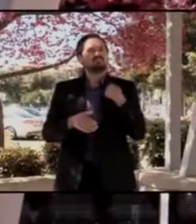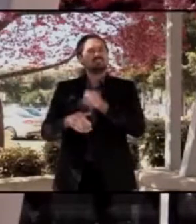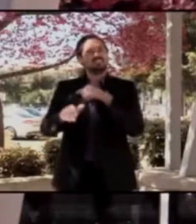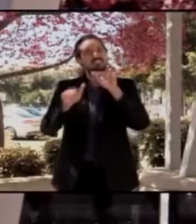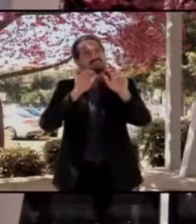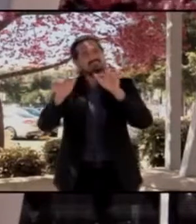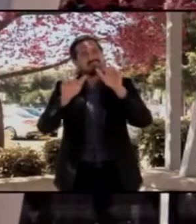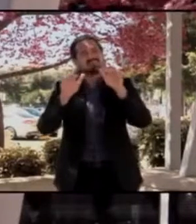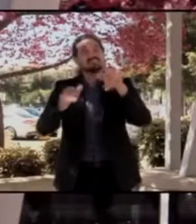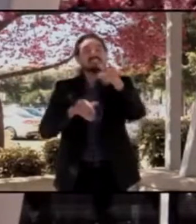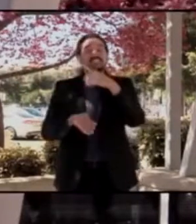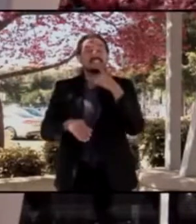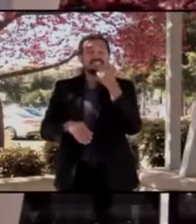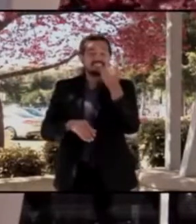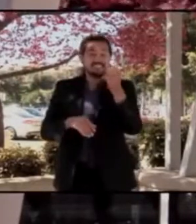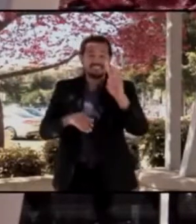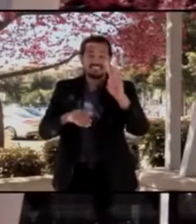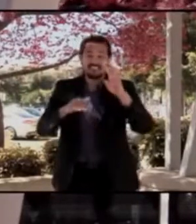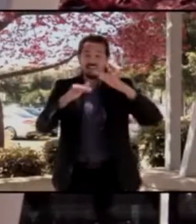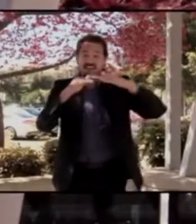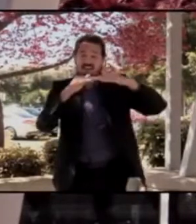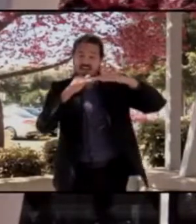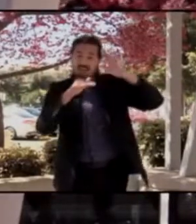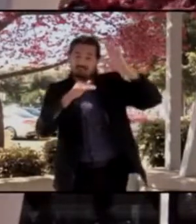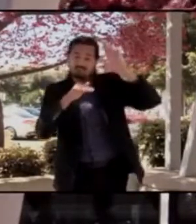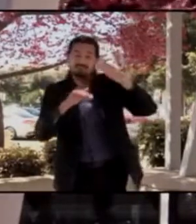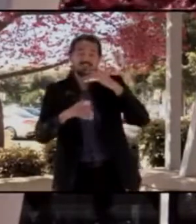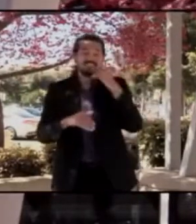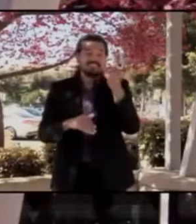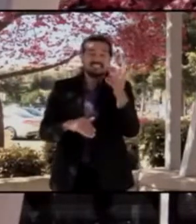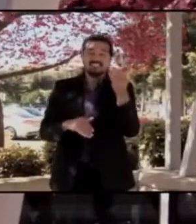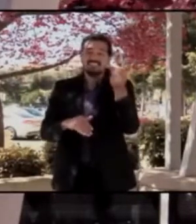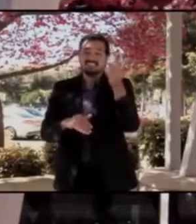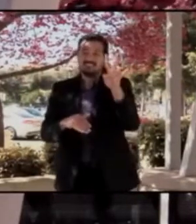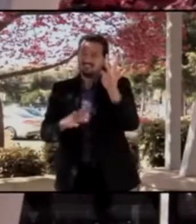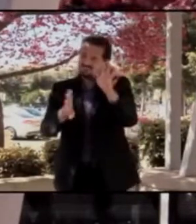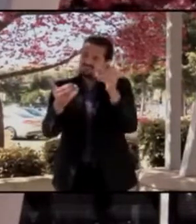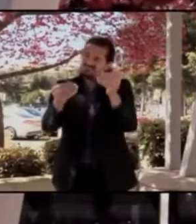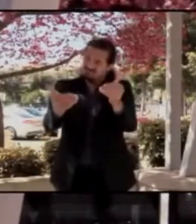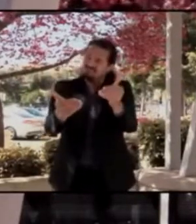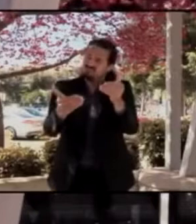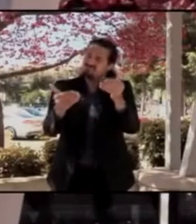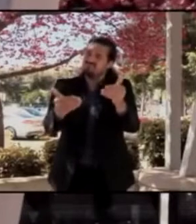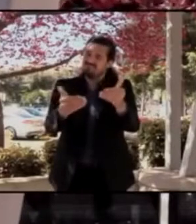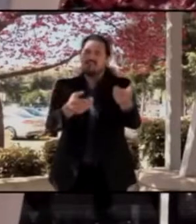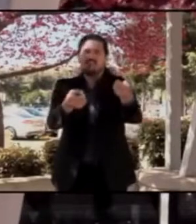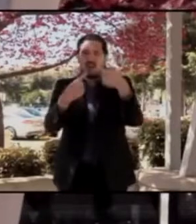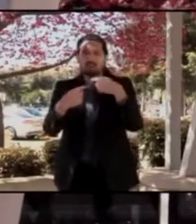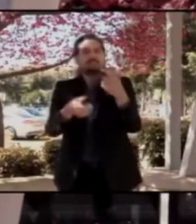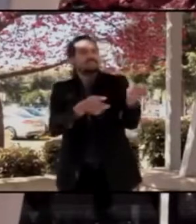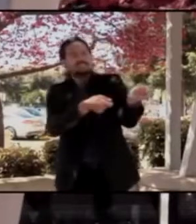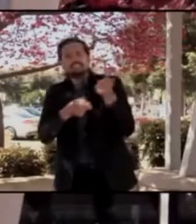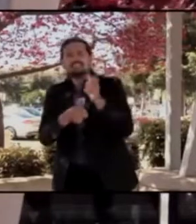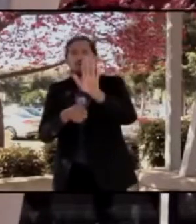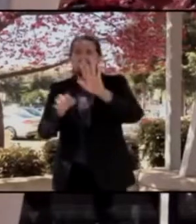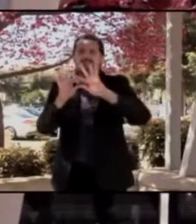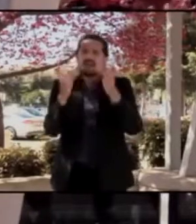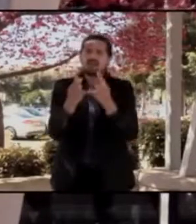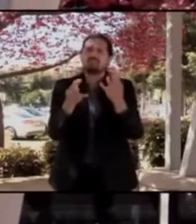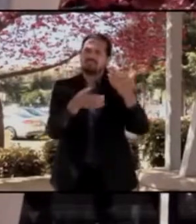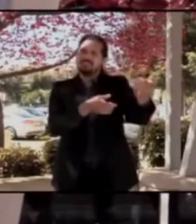also eligible at this point. Come on down, bring your family, and get vaccinated. And I'll now turn this